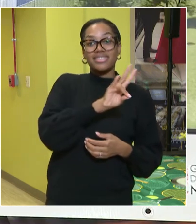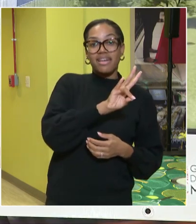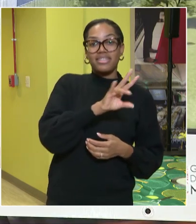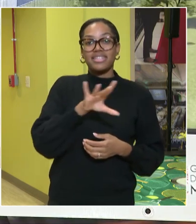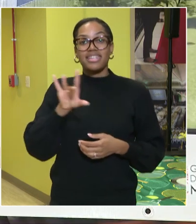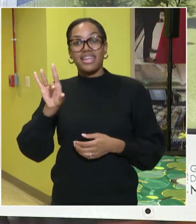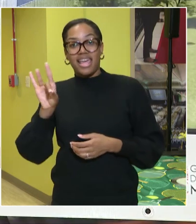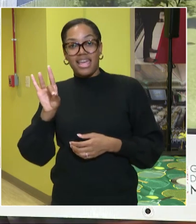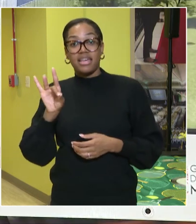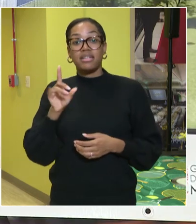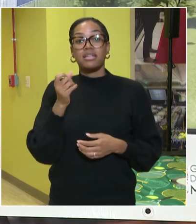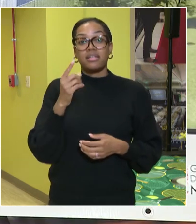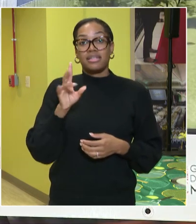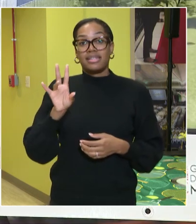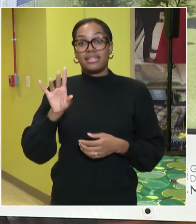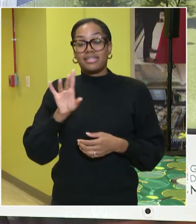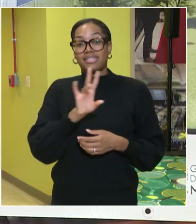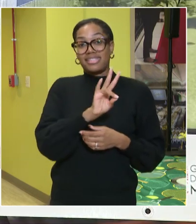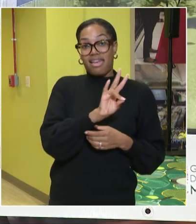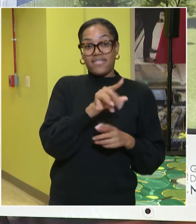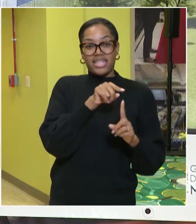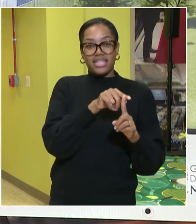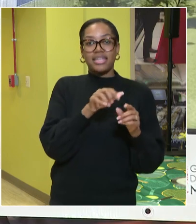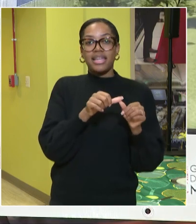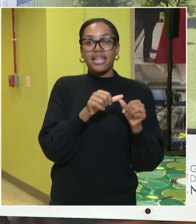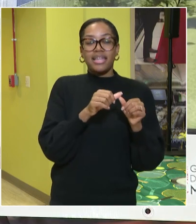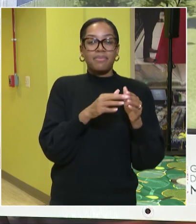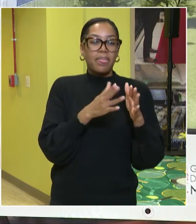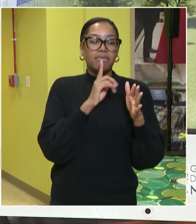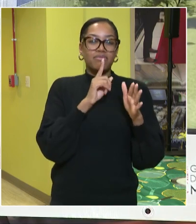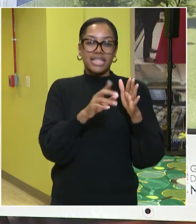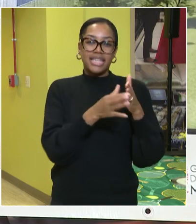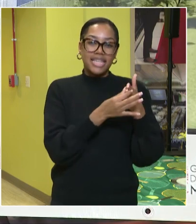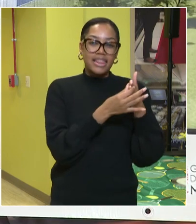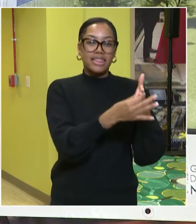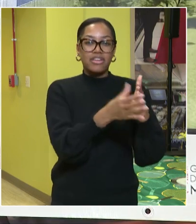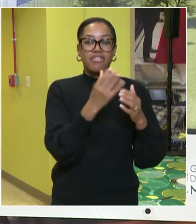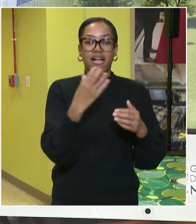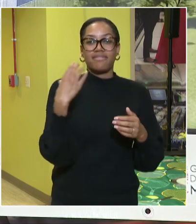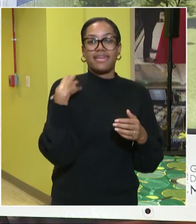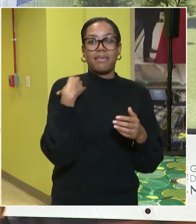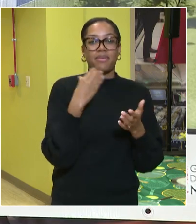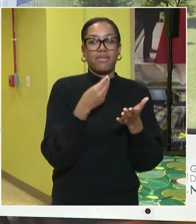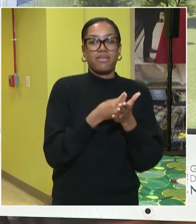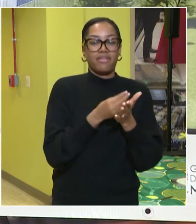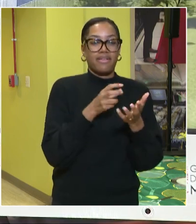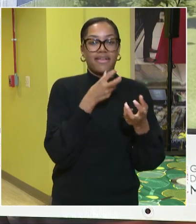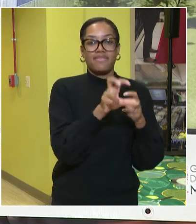particular, leads the city in capital investment, and that's because of the vision of our mayor,